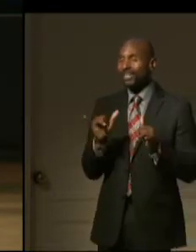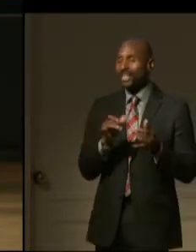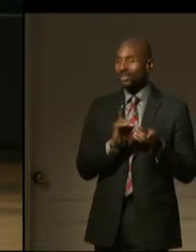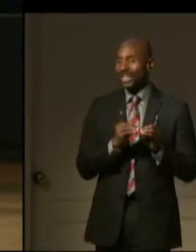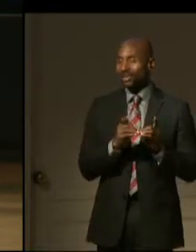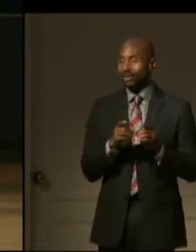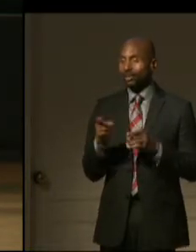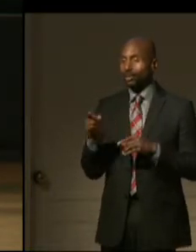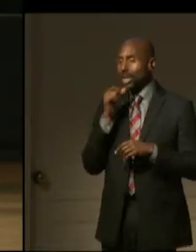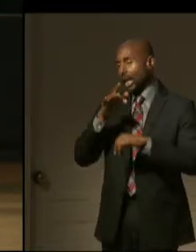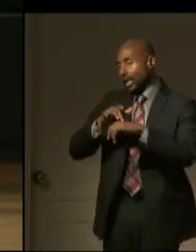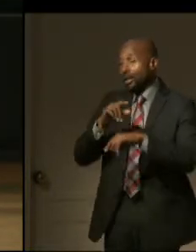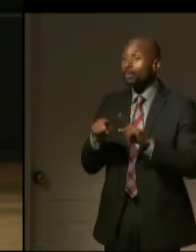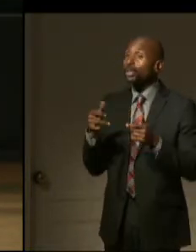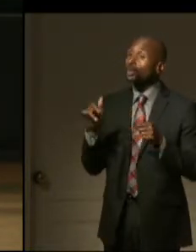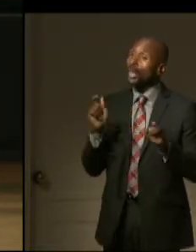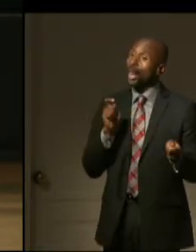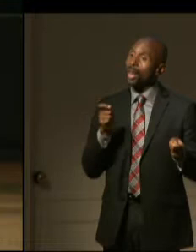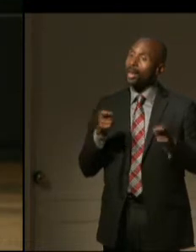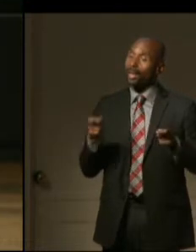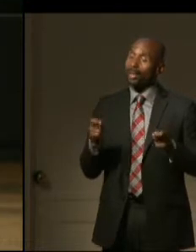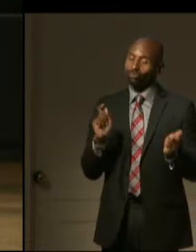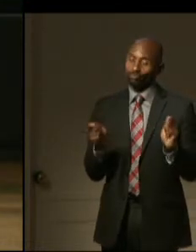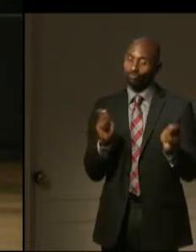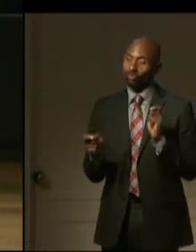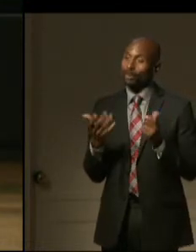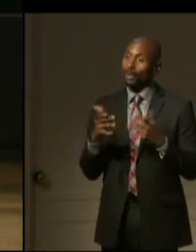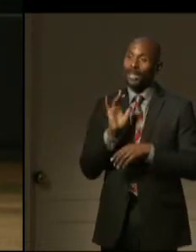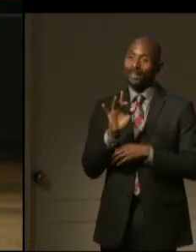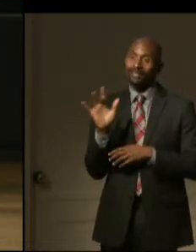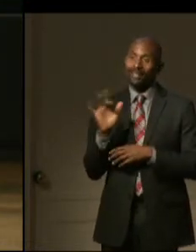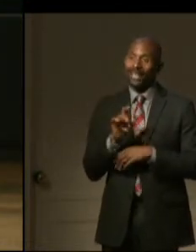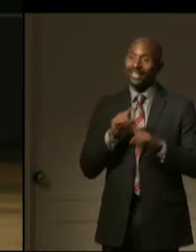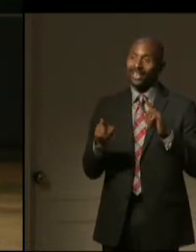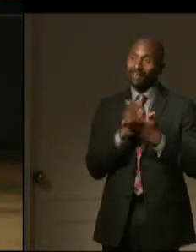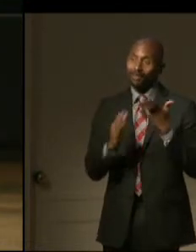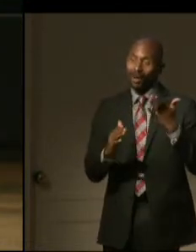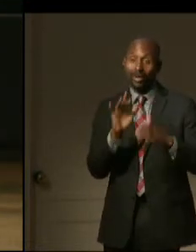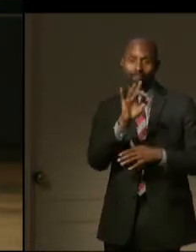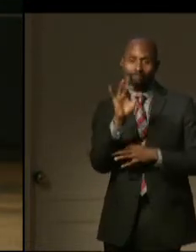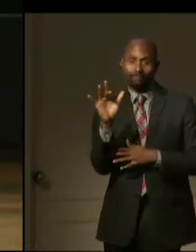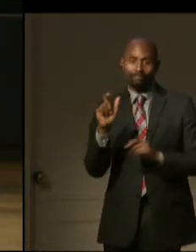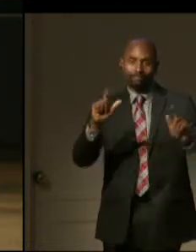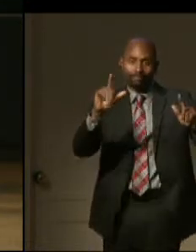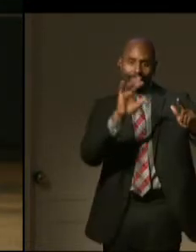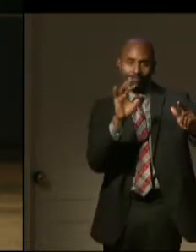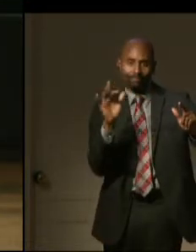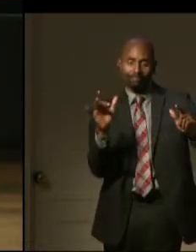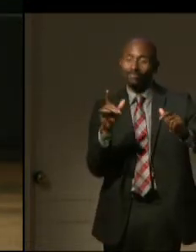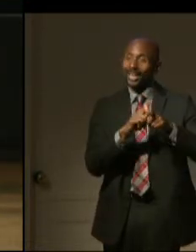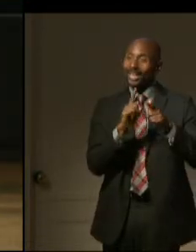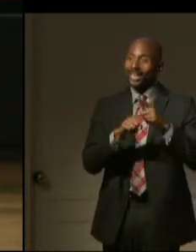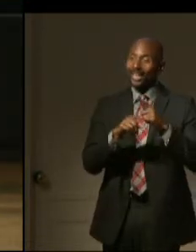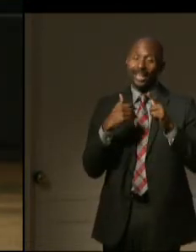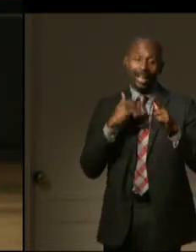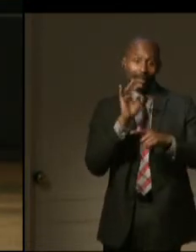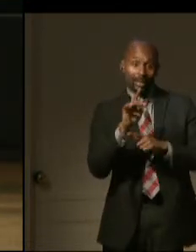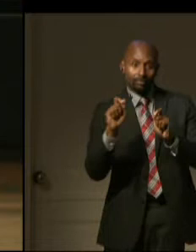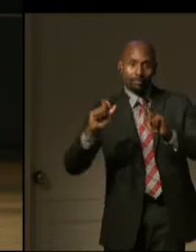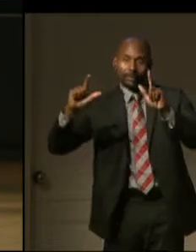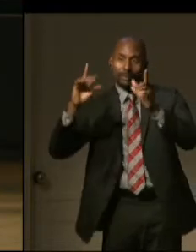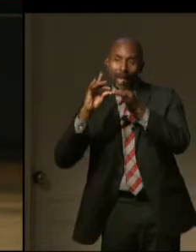can still manipulate it. You can click on, hopefully, eventually click on certain parts of it to have pop-up annotations that tell you about